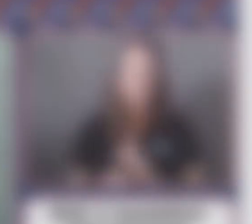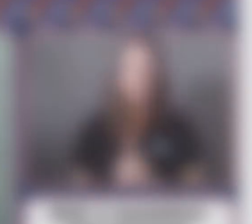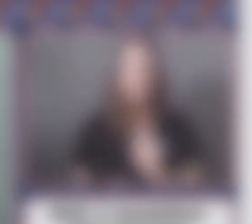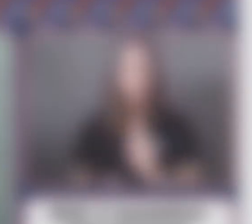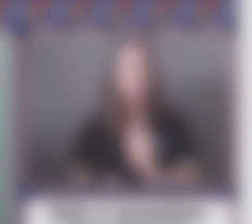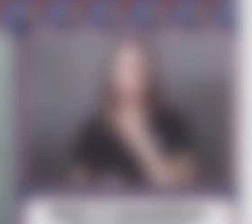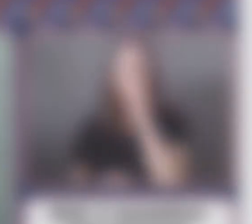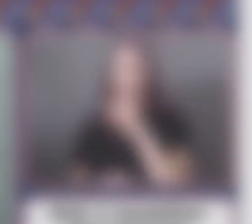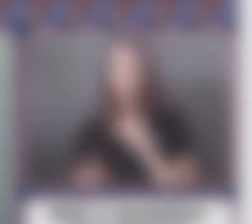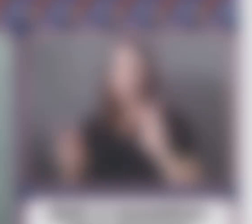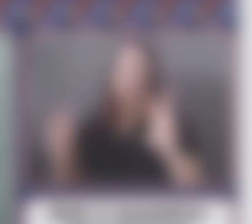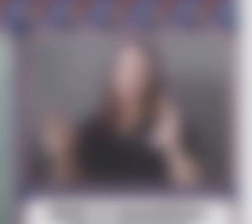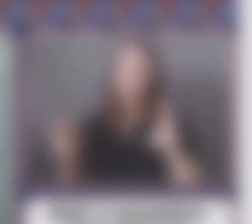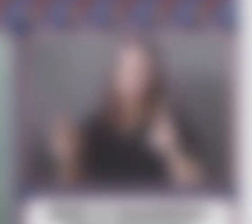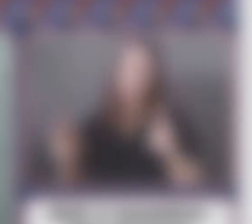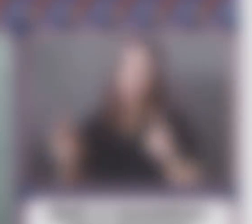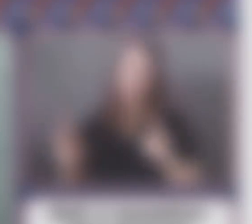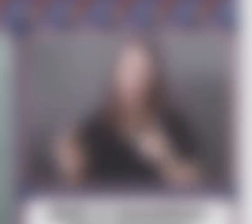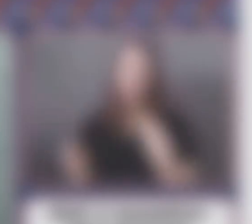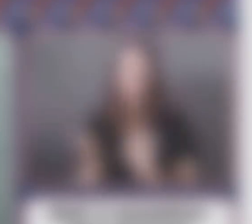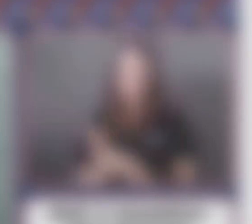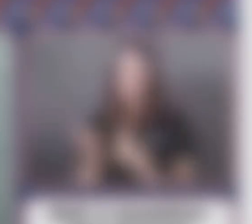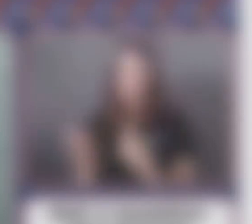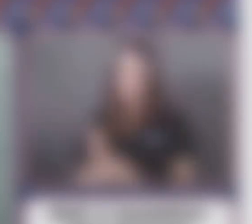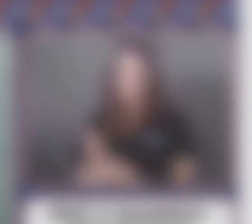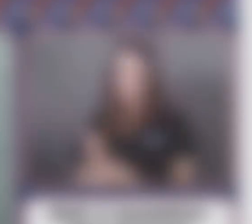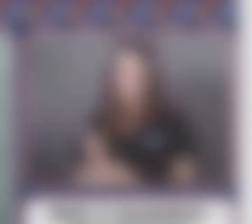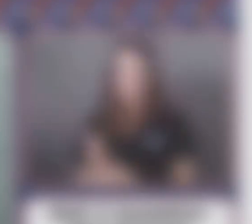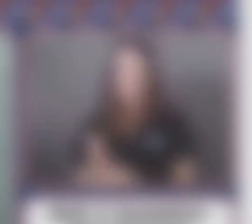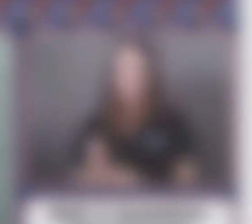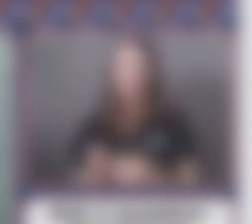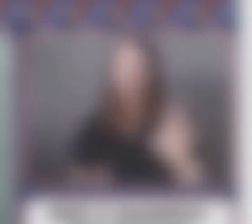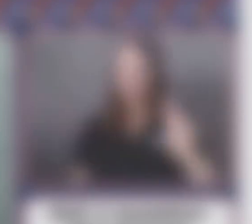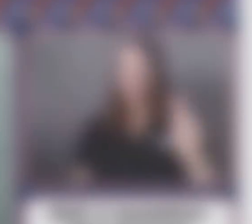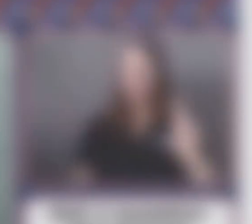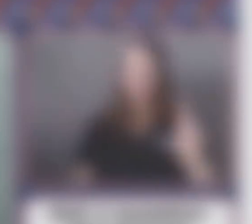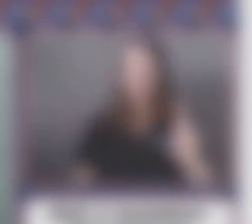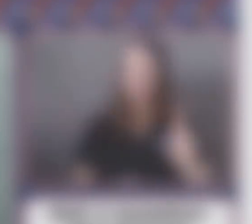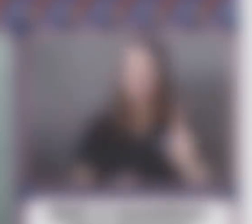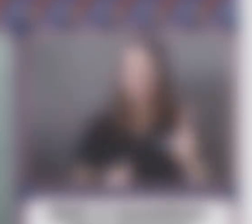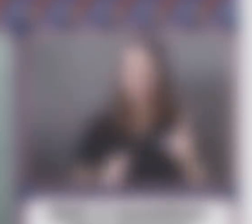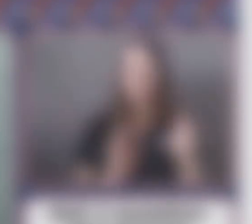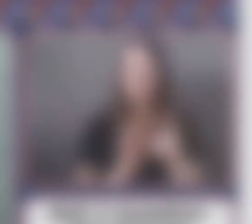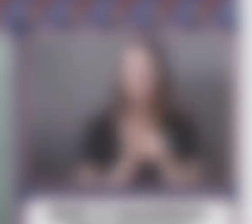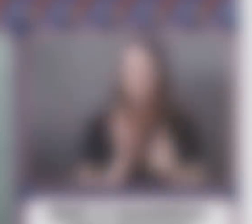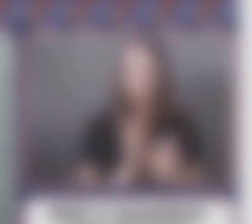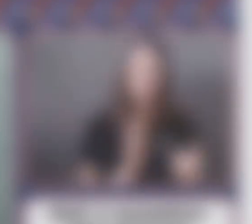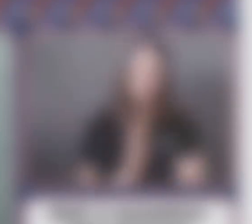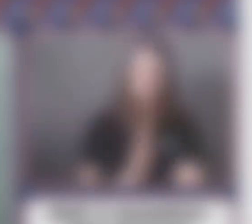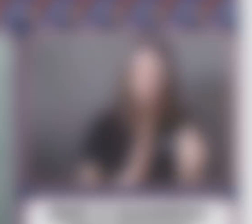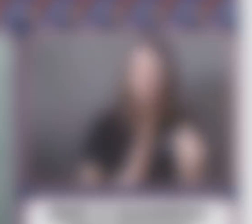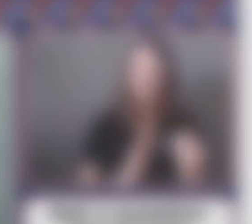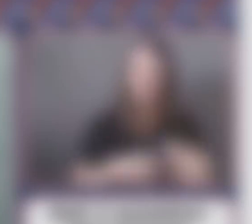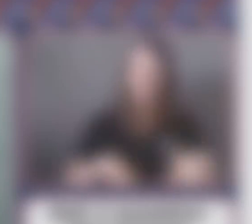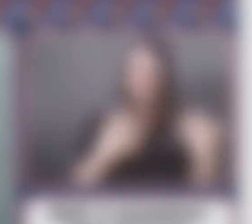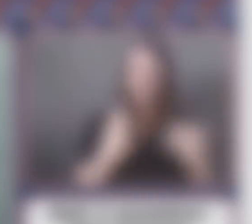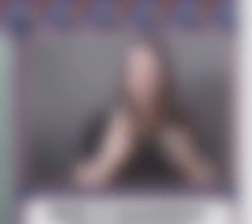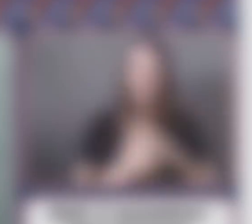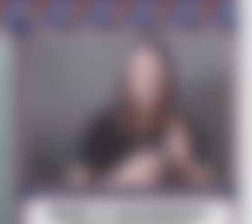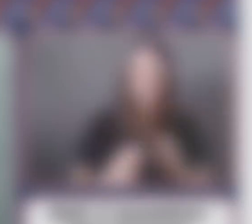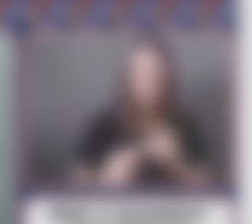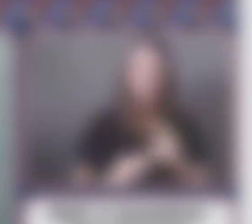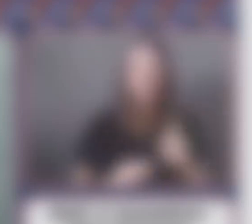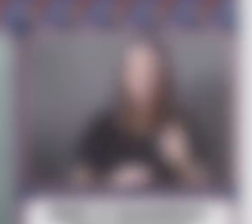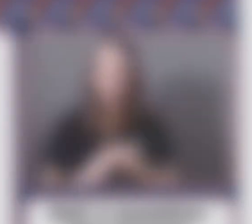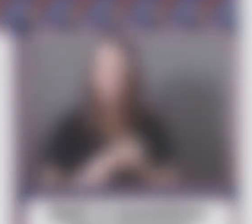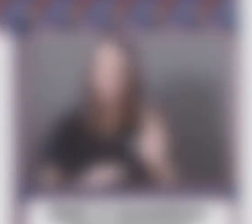the scheme. Currently, there is no definition in the Act, and this is an important change that links the constitutional basis